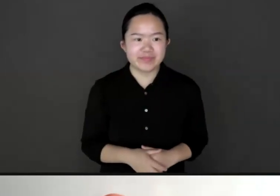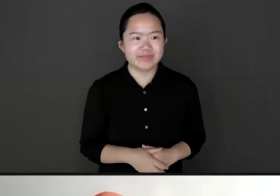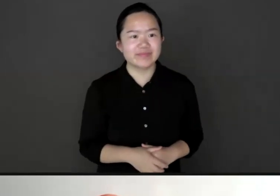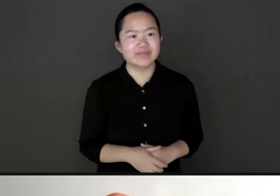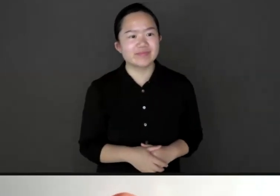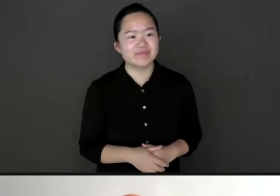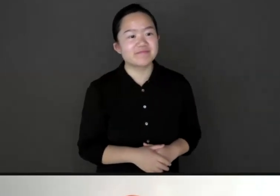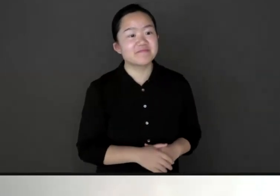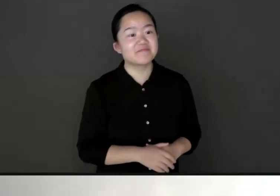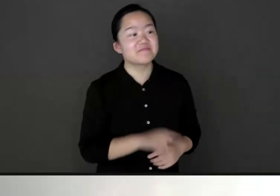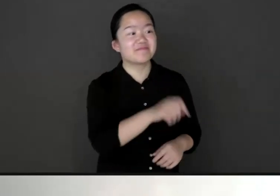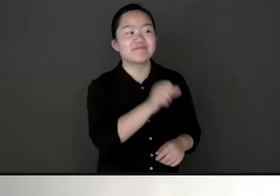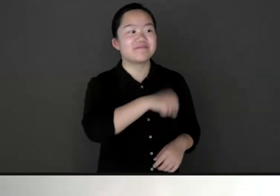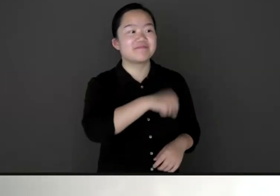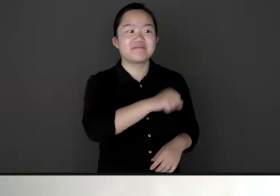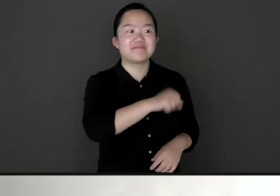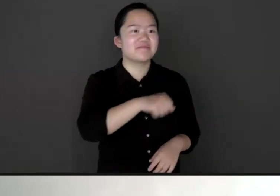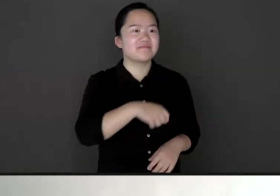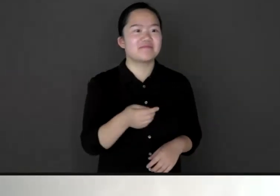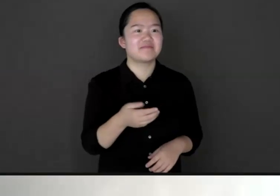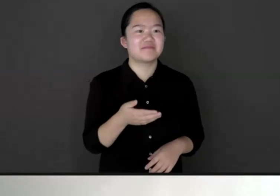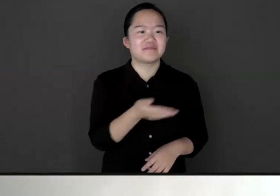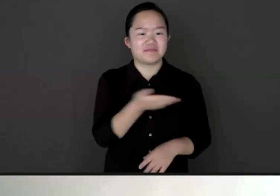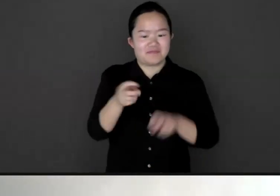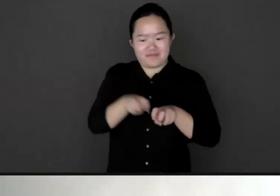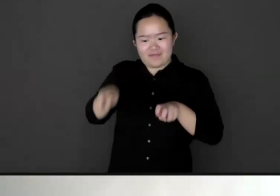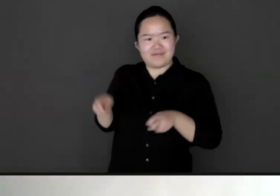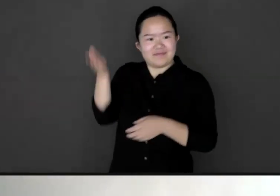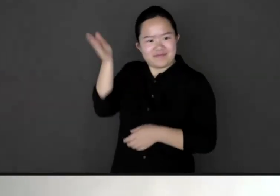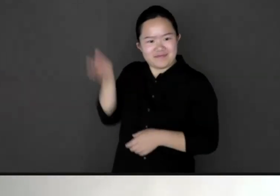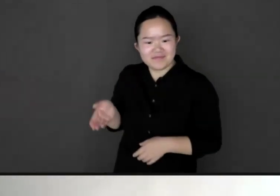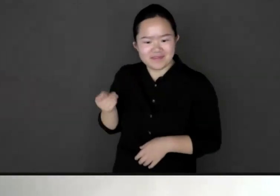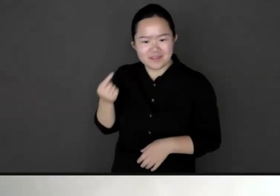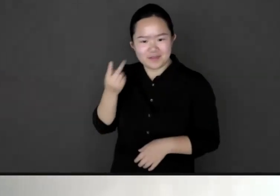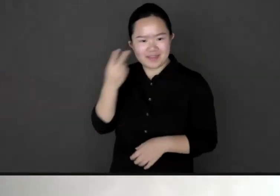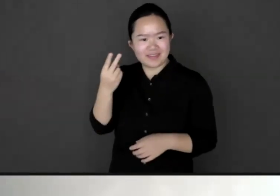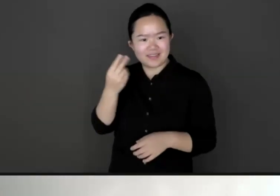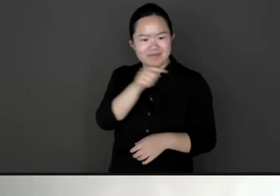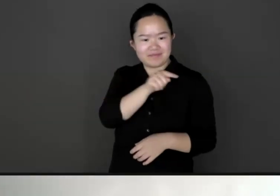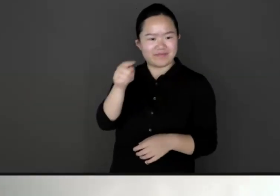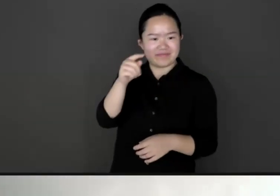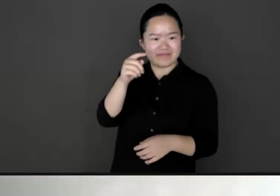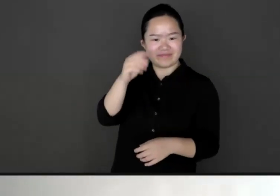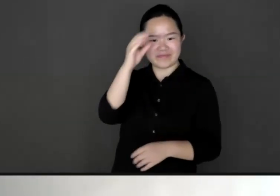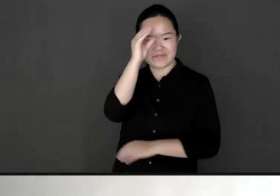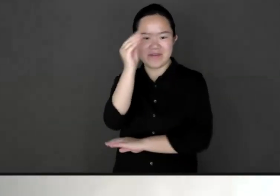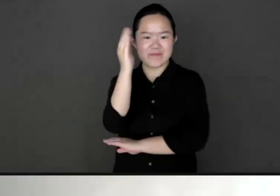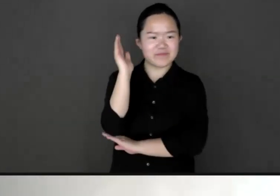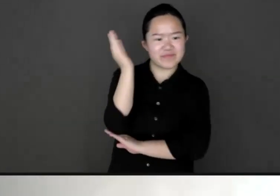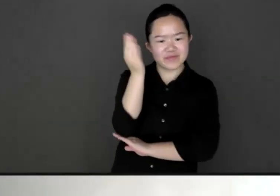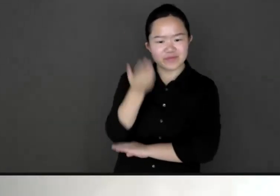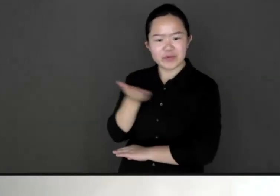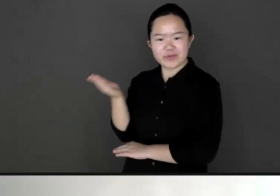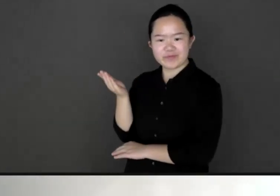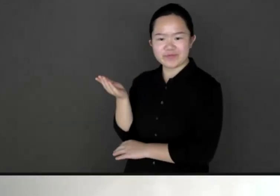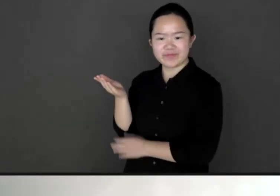the one taking care of what all of these guys are kind of leaving out there that is not accessible, and your company is really doing a